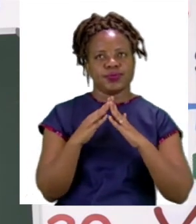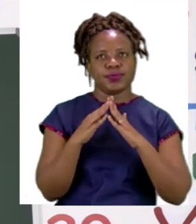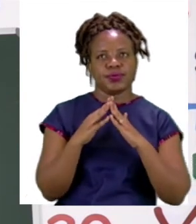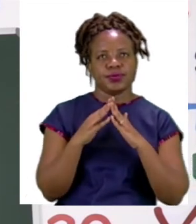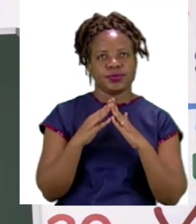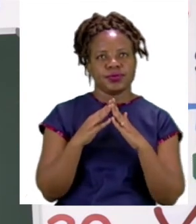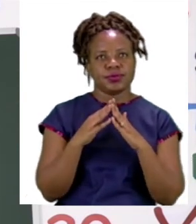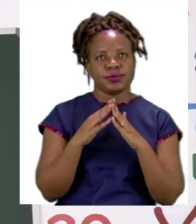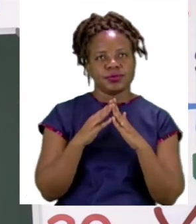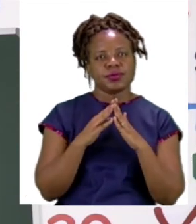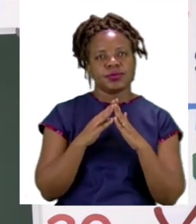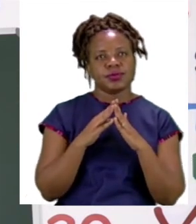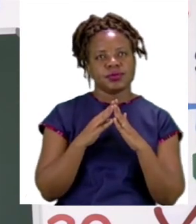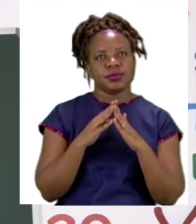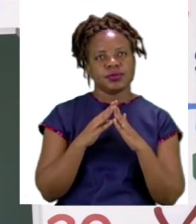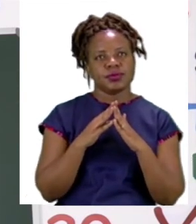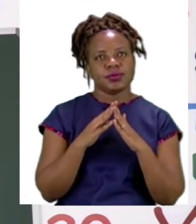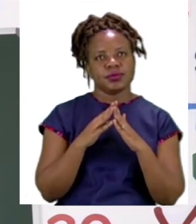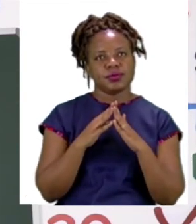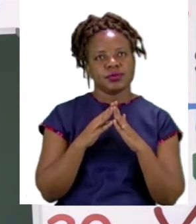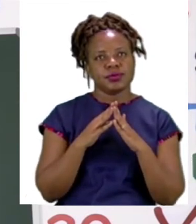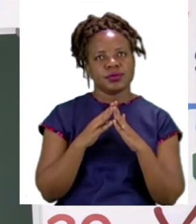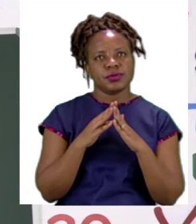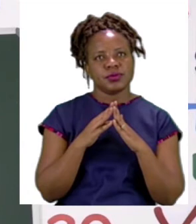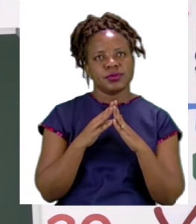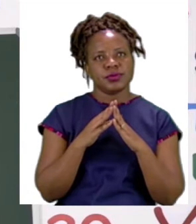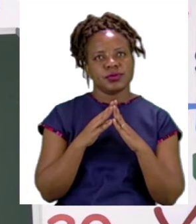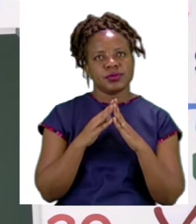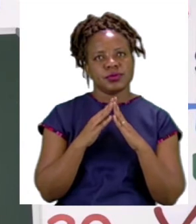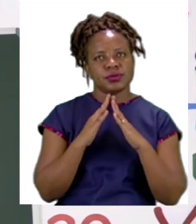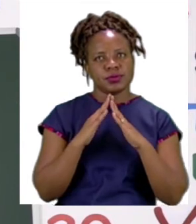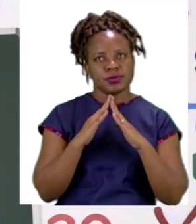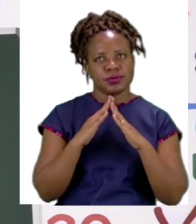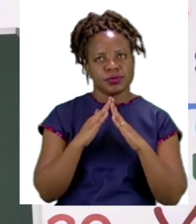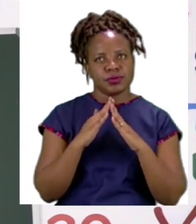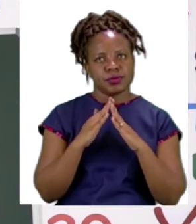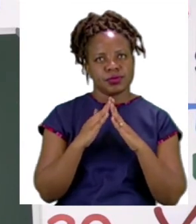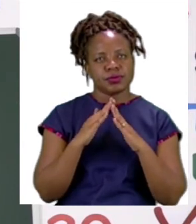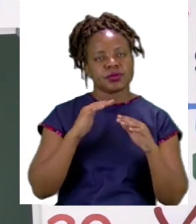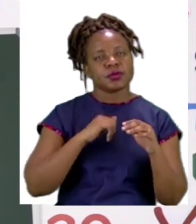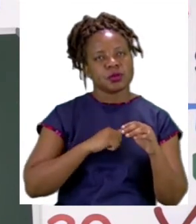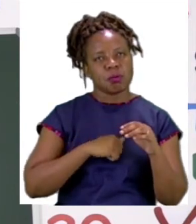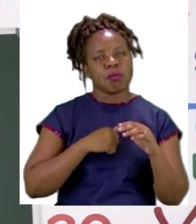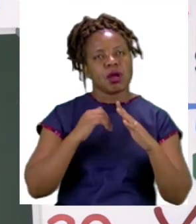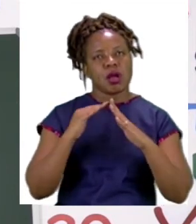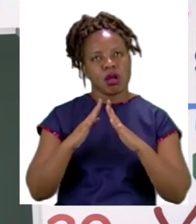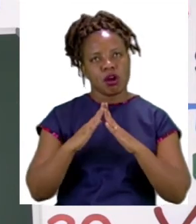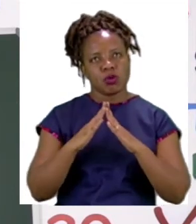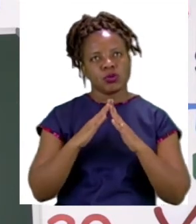The word house is on the board, so you don't have to look for it. My house